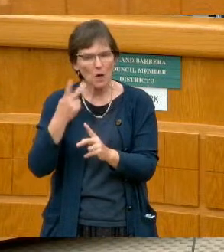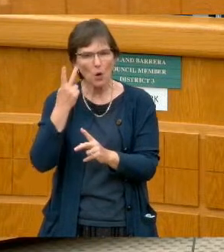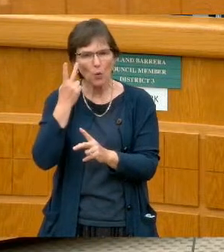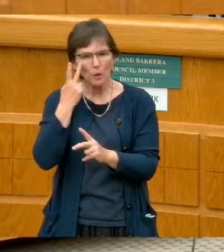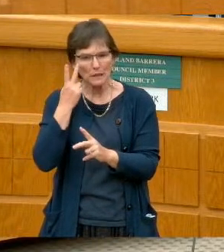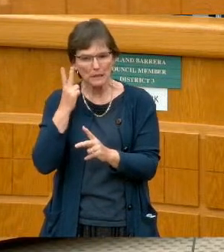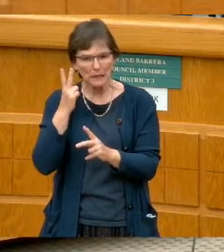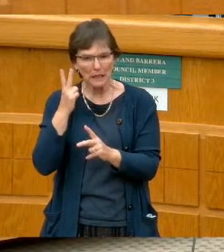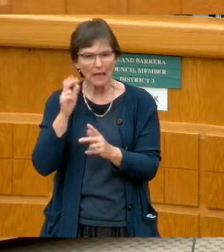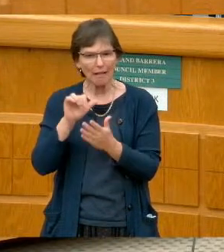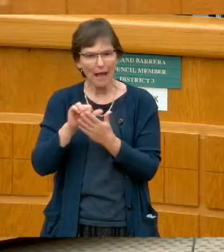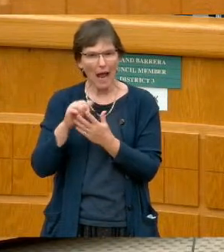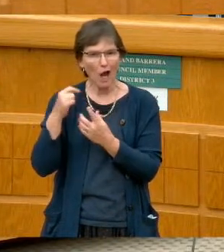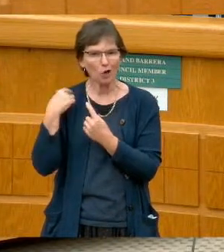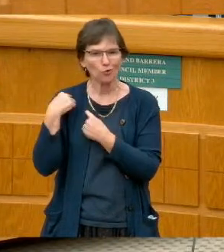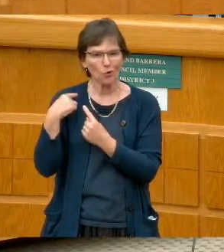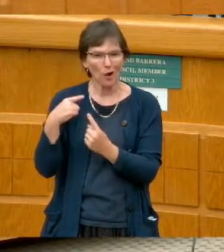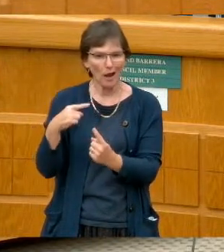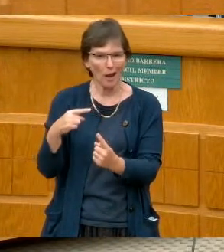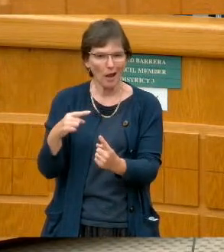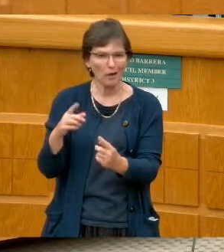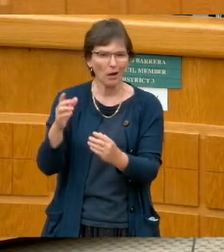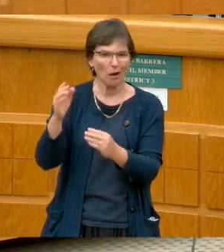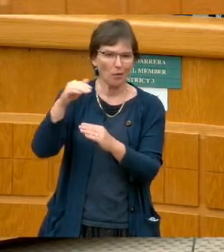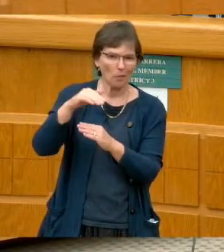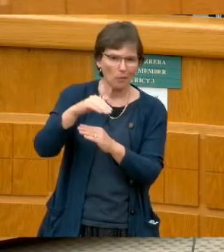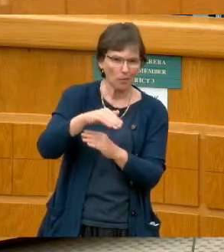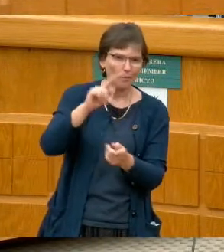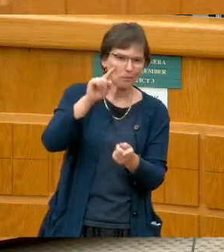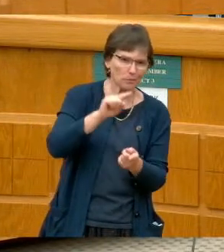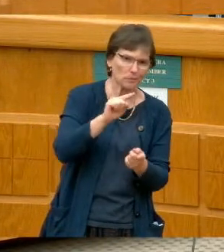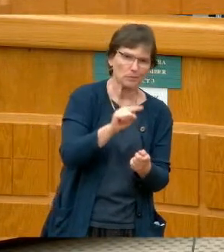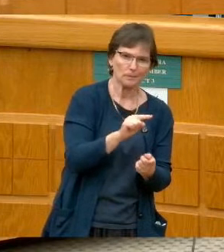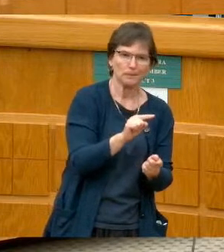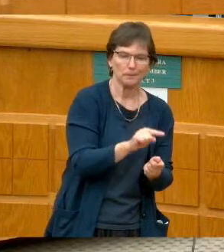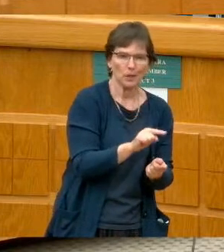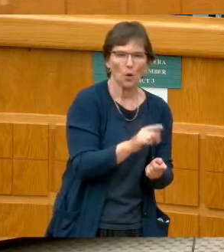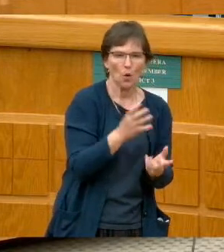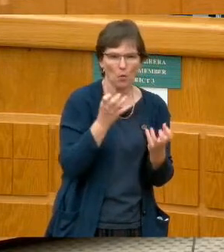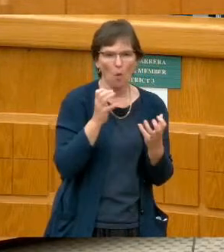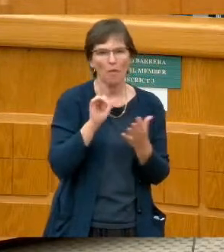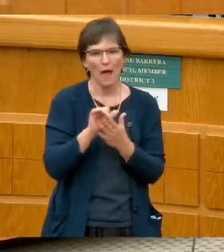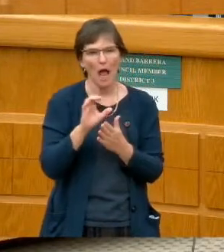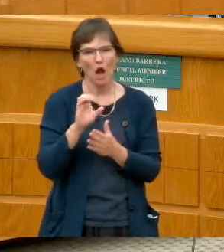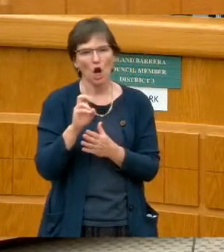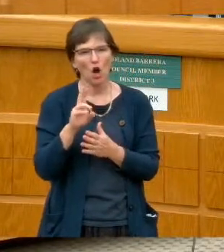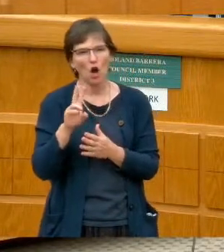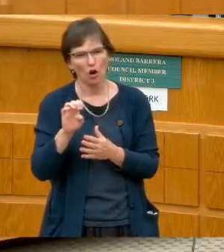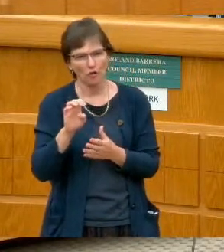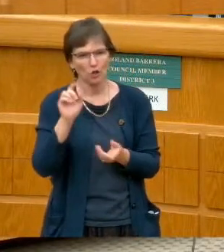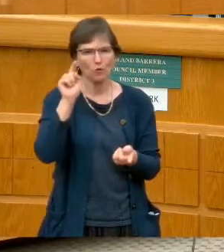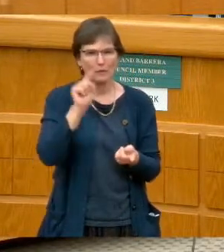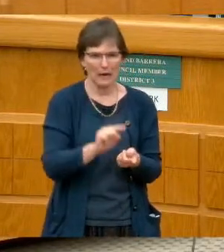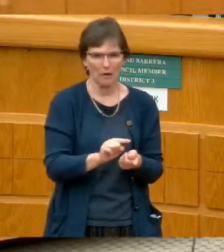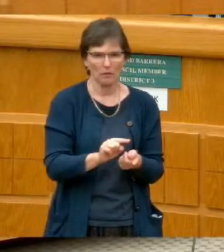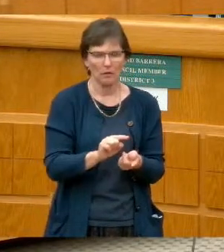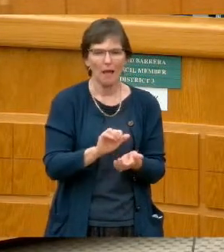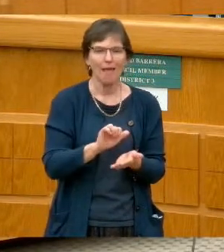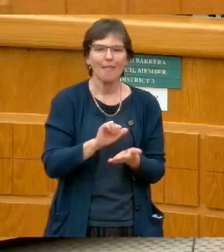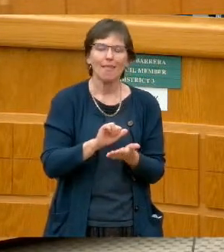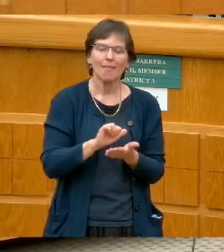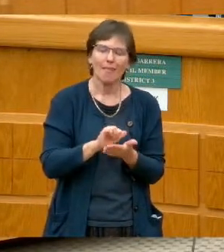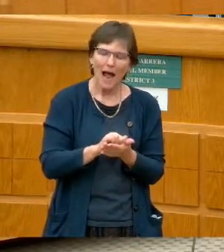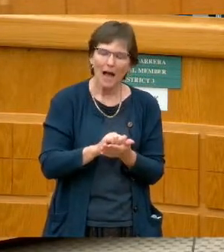when we see a trend that's bending a curve, we want to keep driving that curve down.